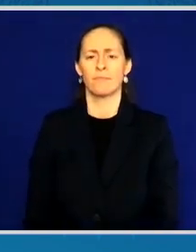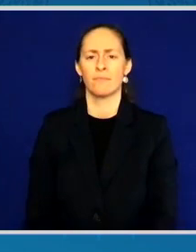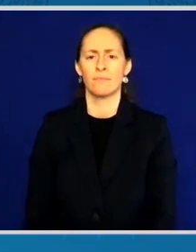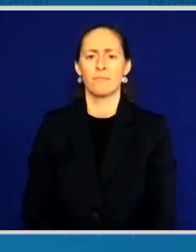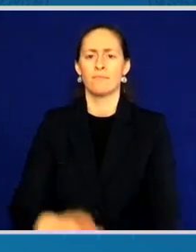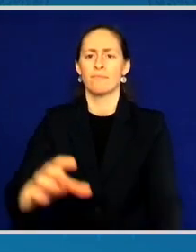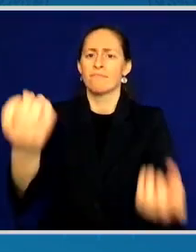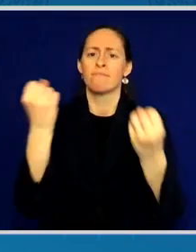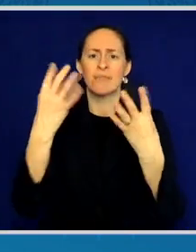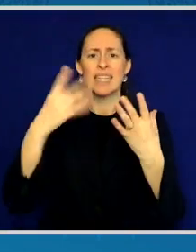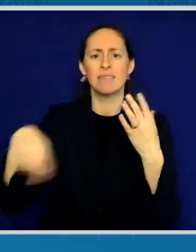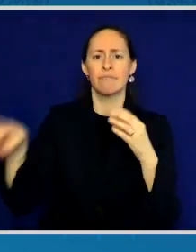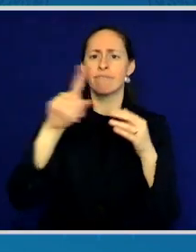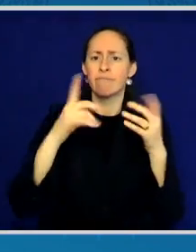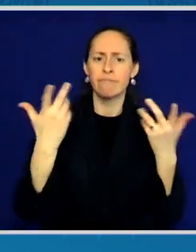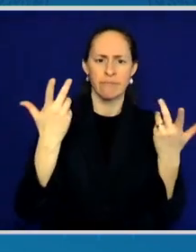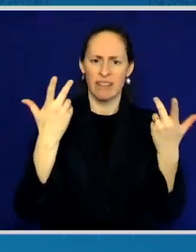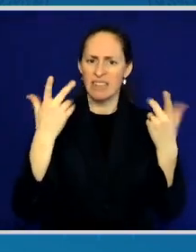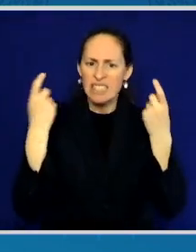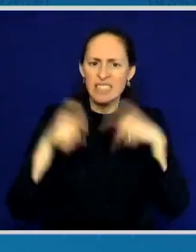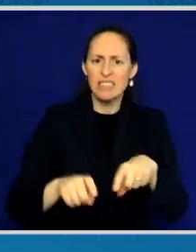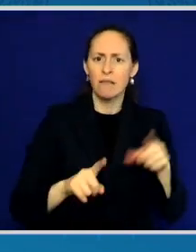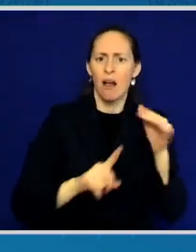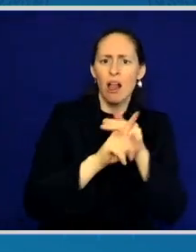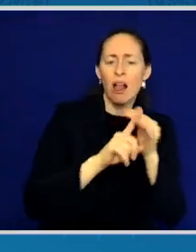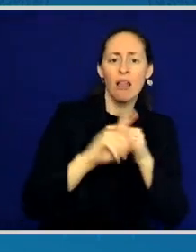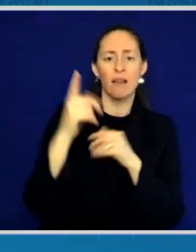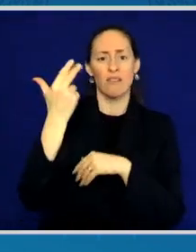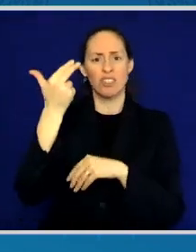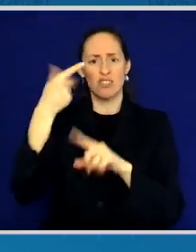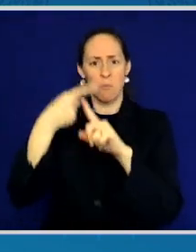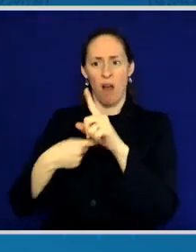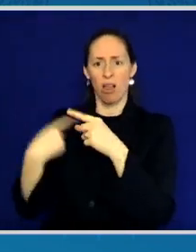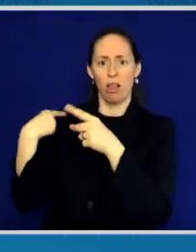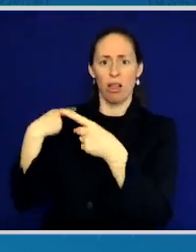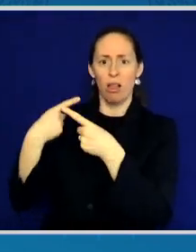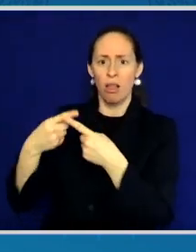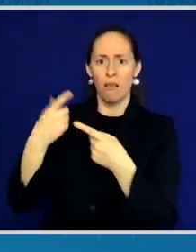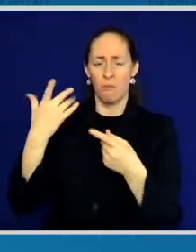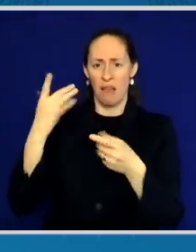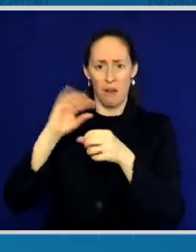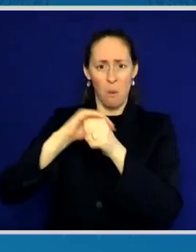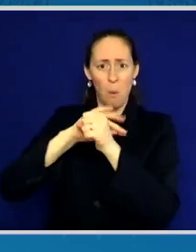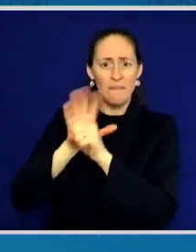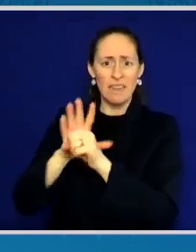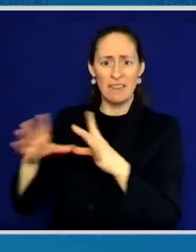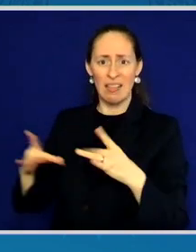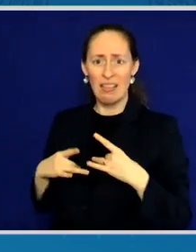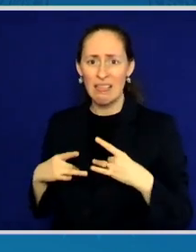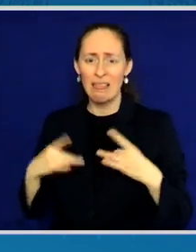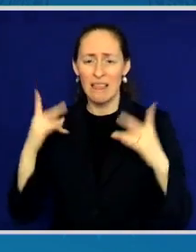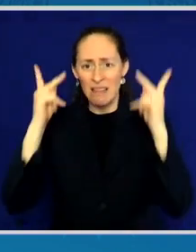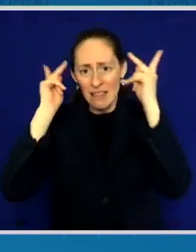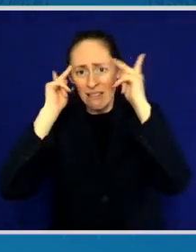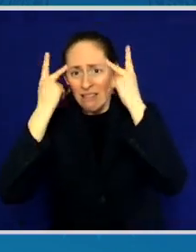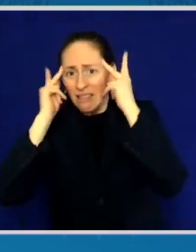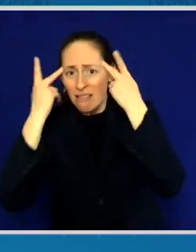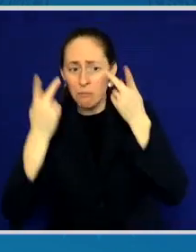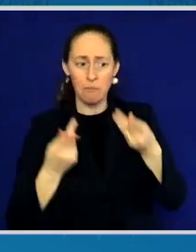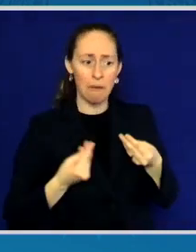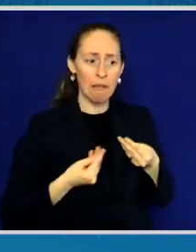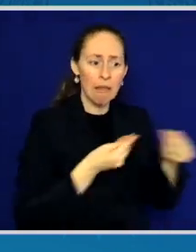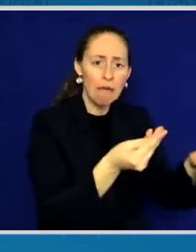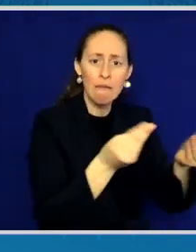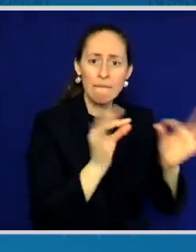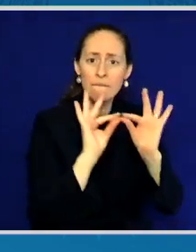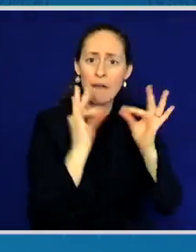last 13 months, and then the anxiety of coming home, knowing the potential that they potentially infect